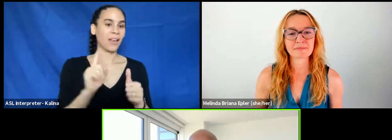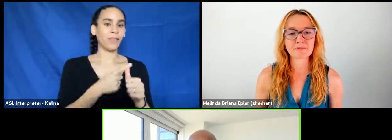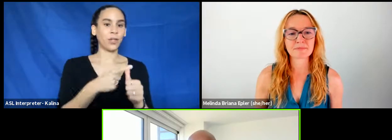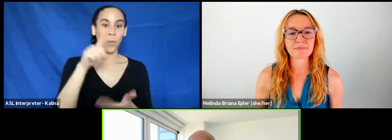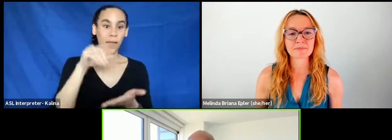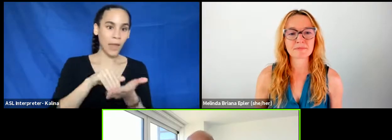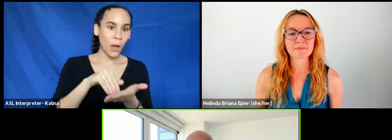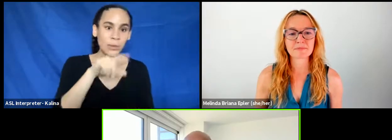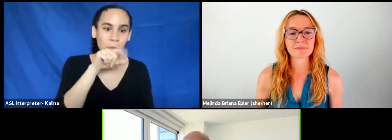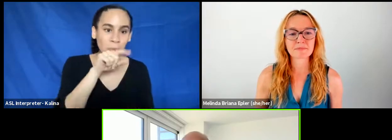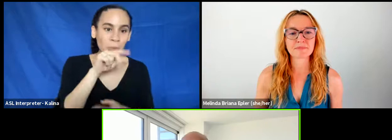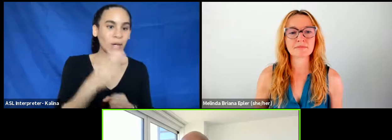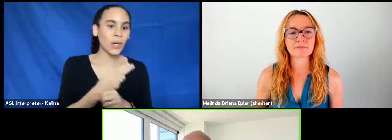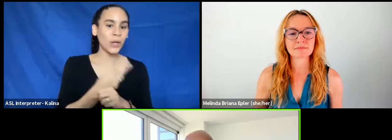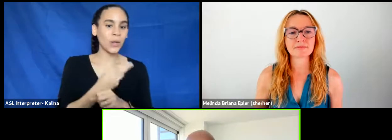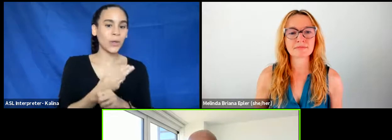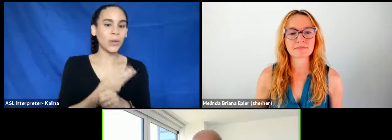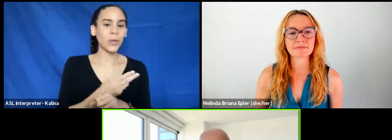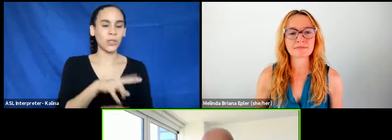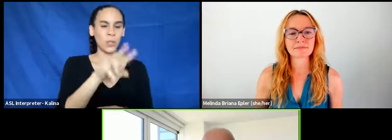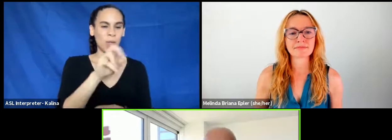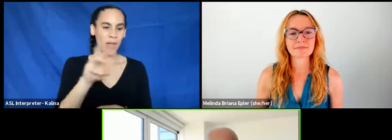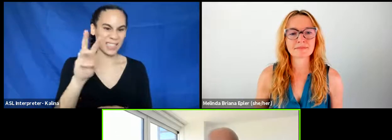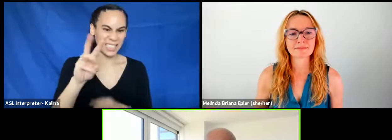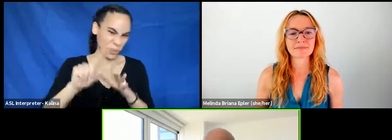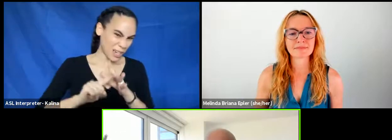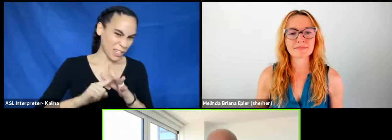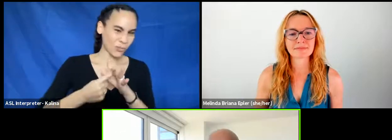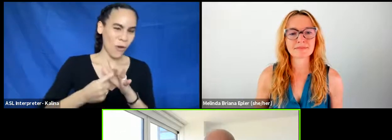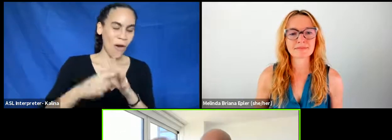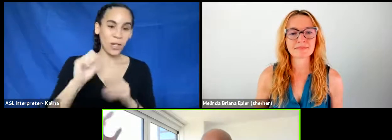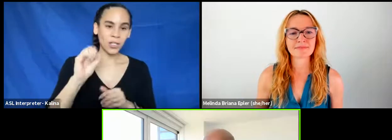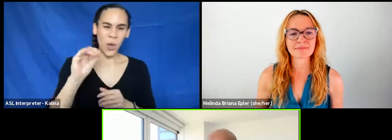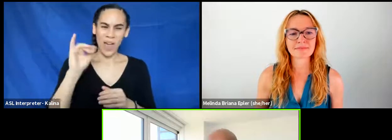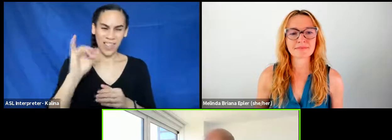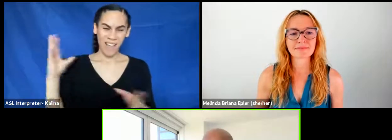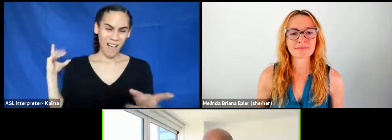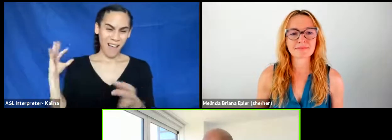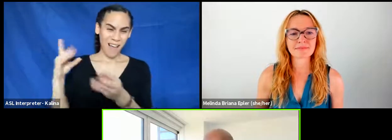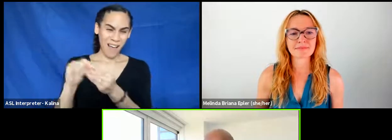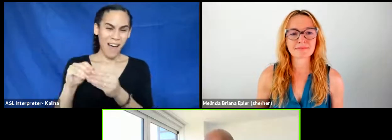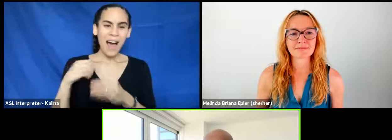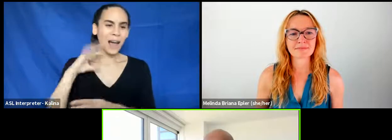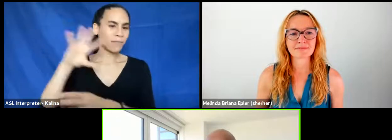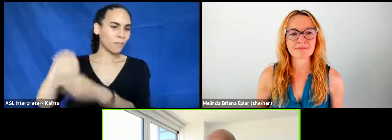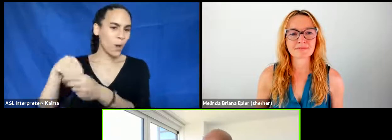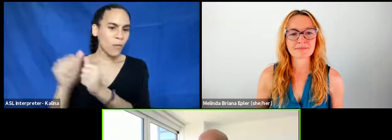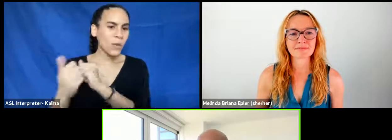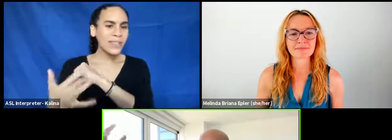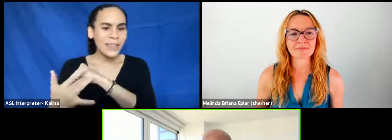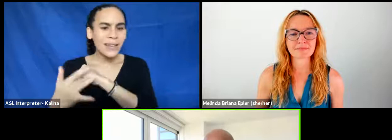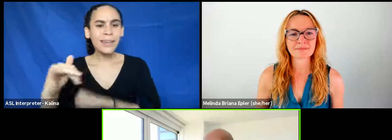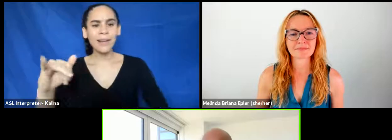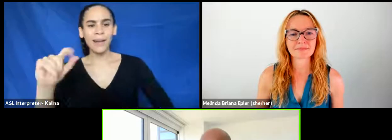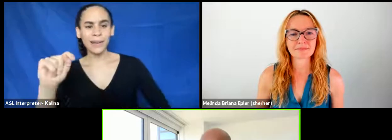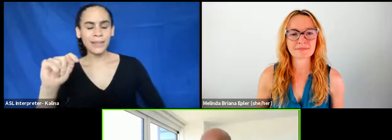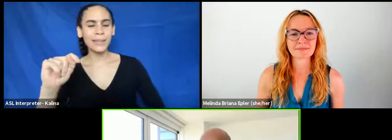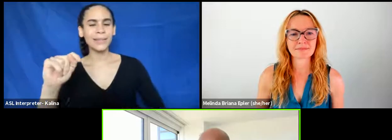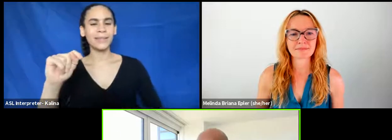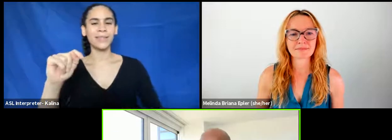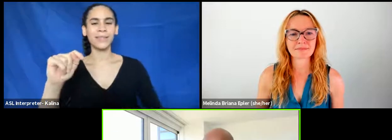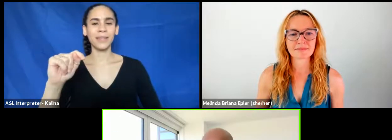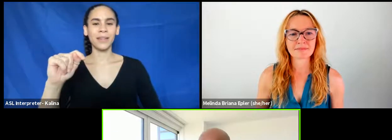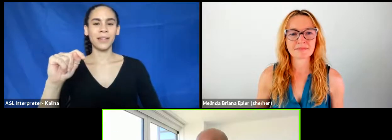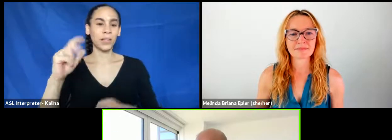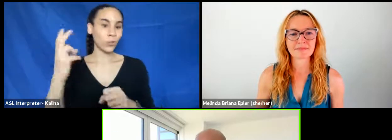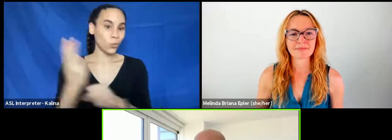users in 2000 when they started 2006. So all this time, I'm in the tech, I'm in it, IT, I'm in it,